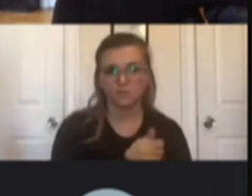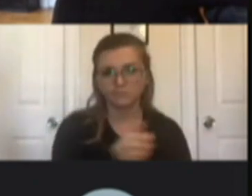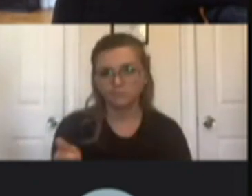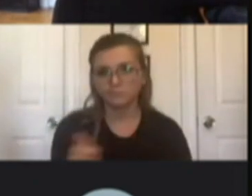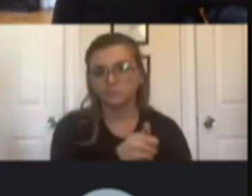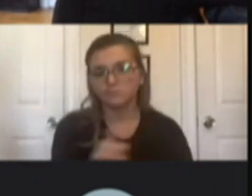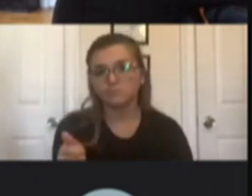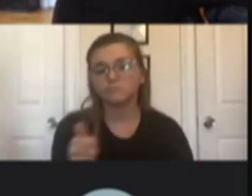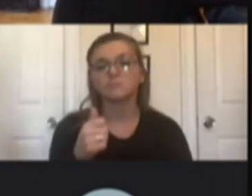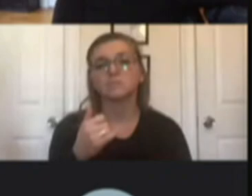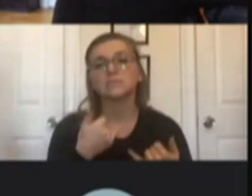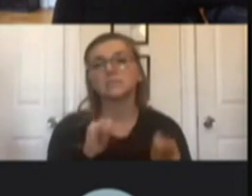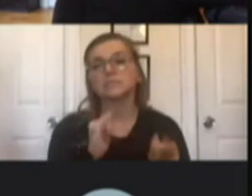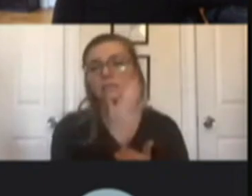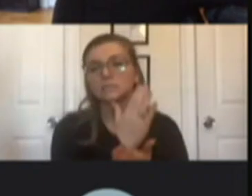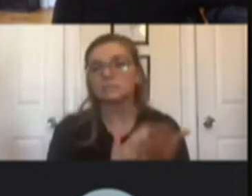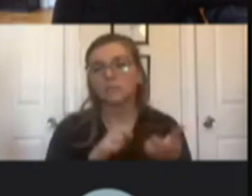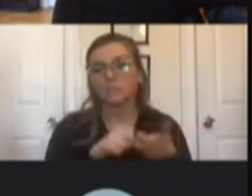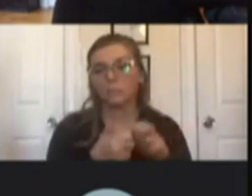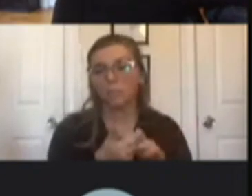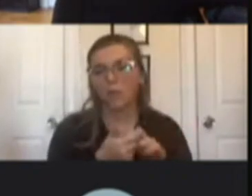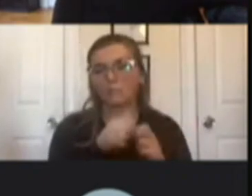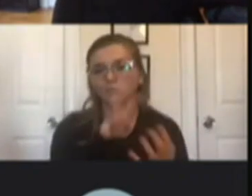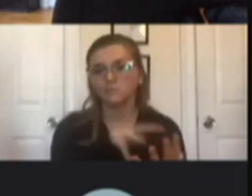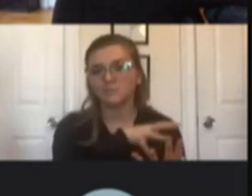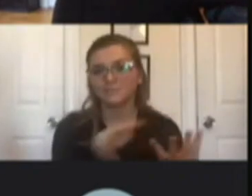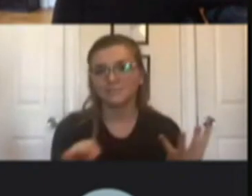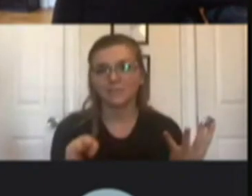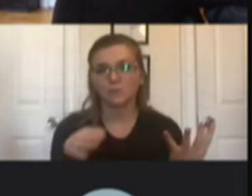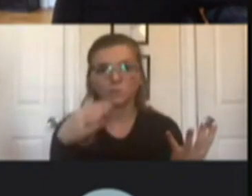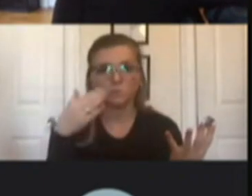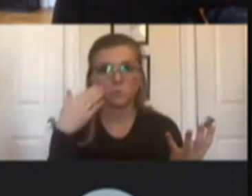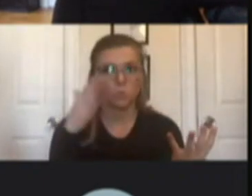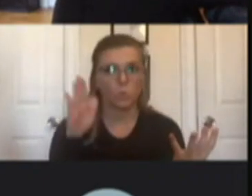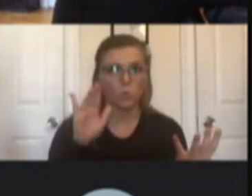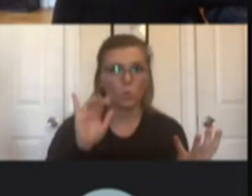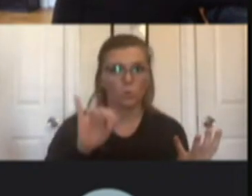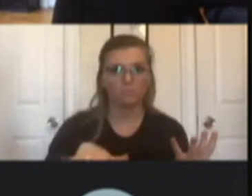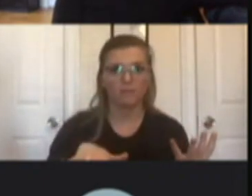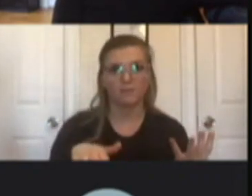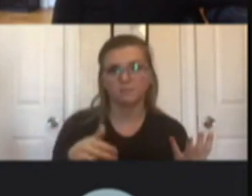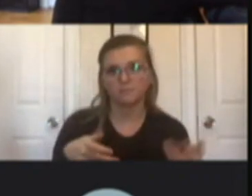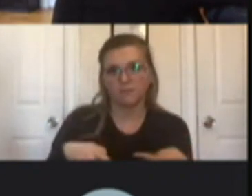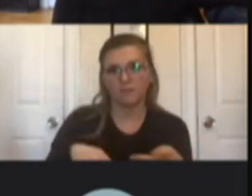still some problems with schedulers not knowing that that's the current